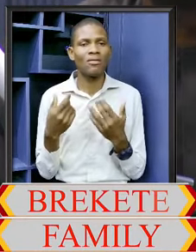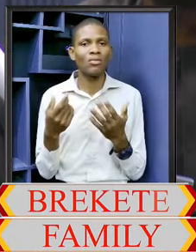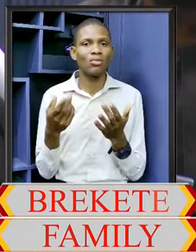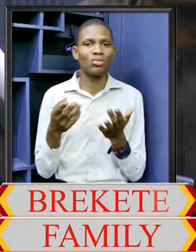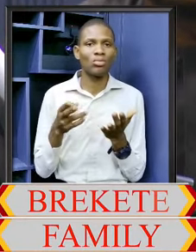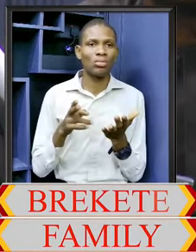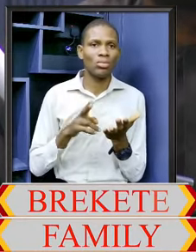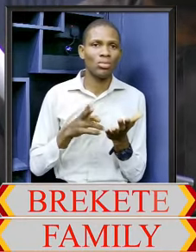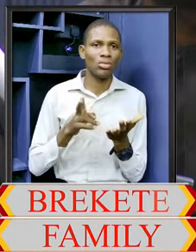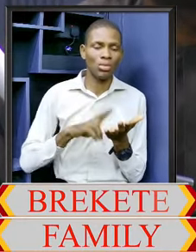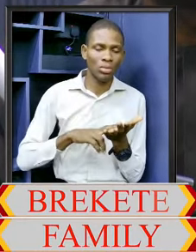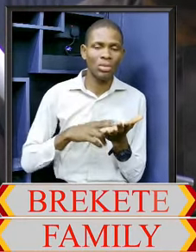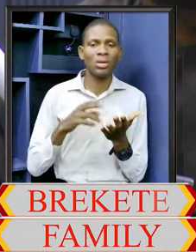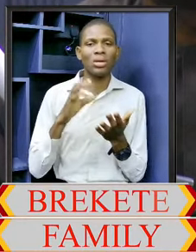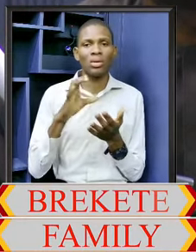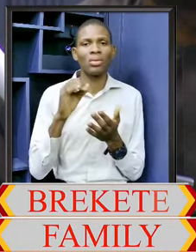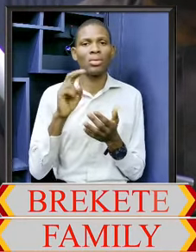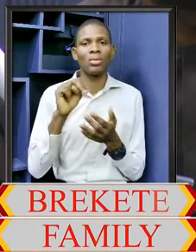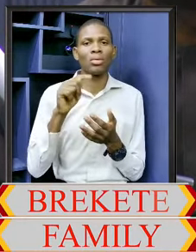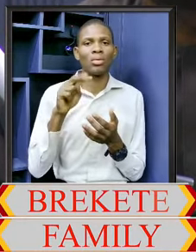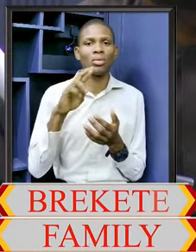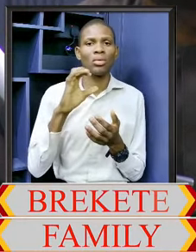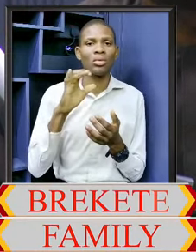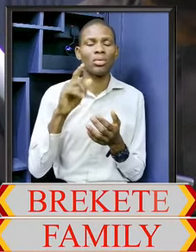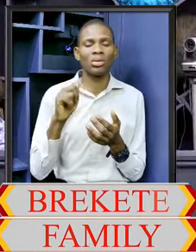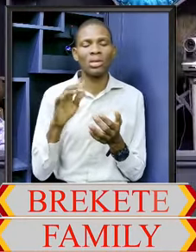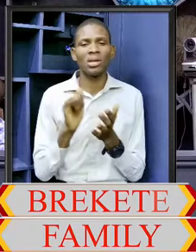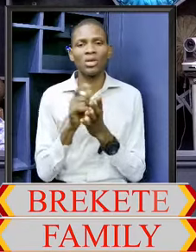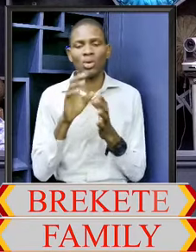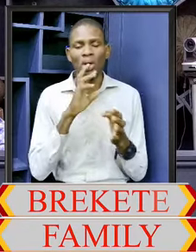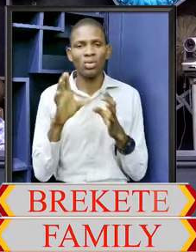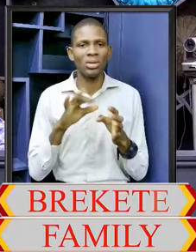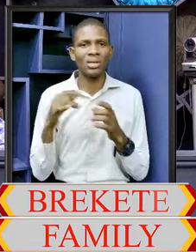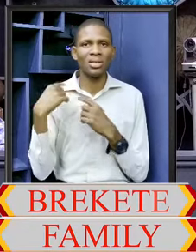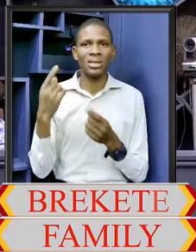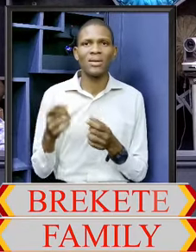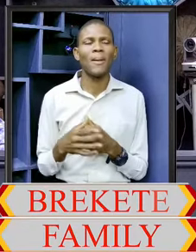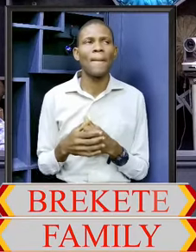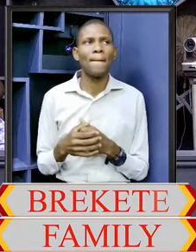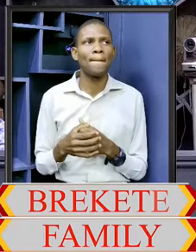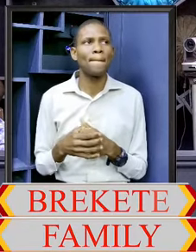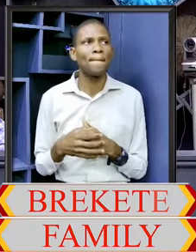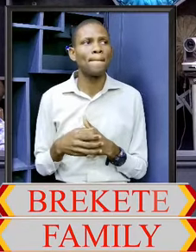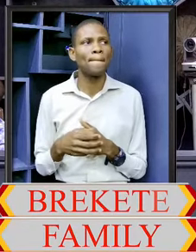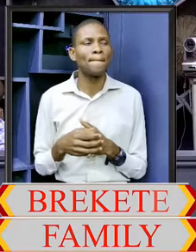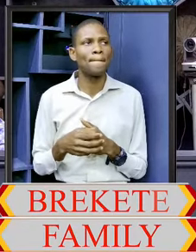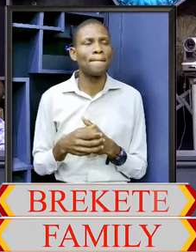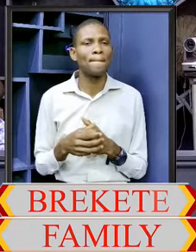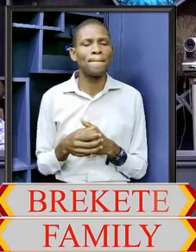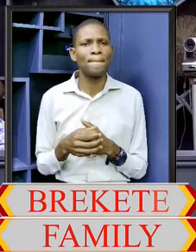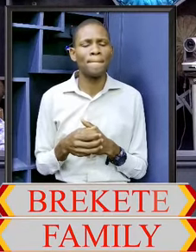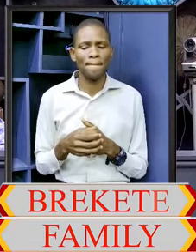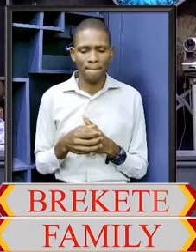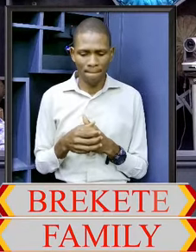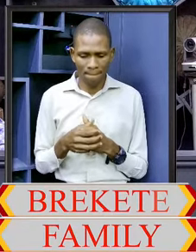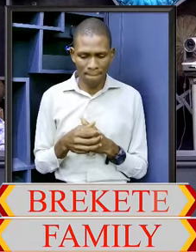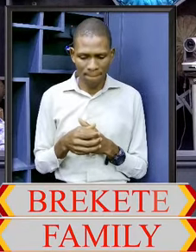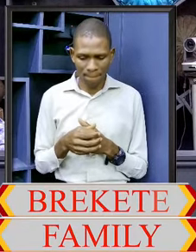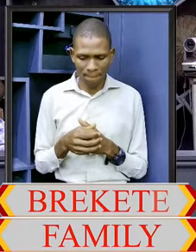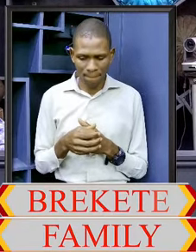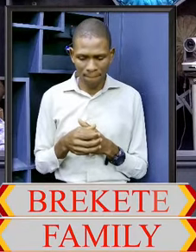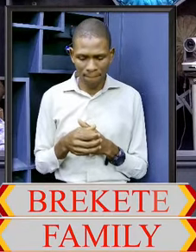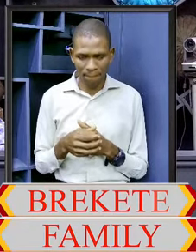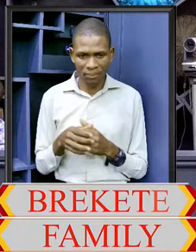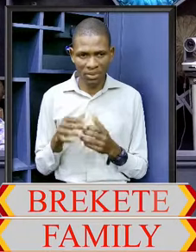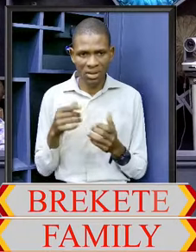do till now. I didn't even start it. It was the day before yesterday that I traveled for this work.